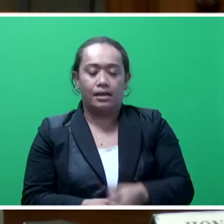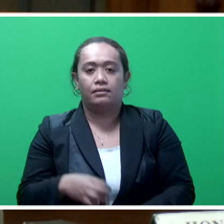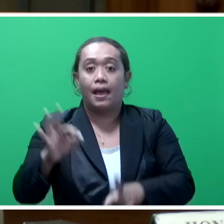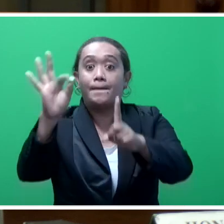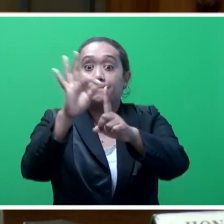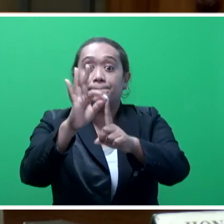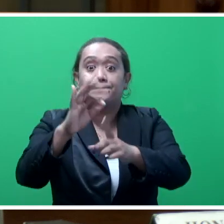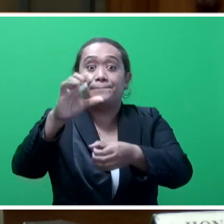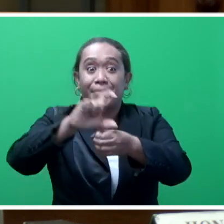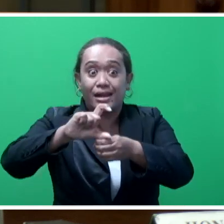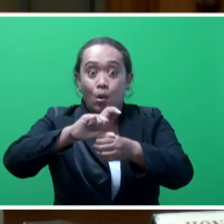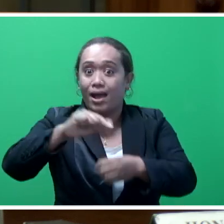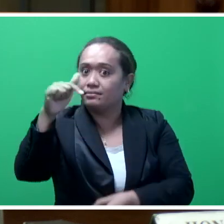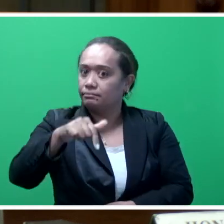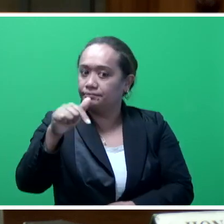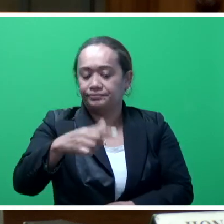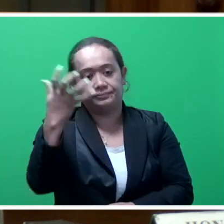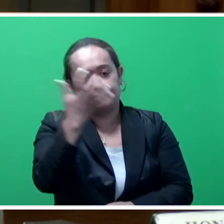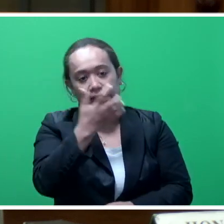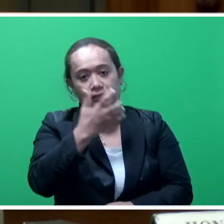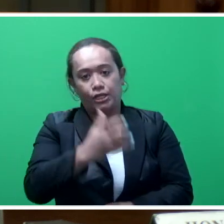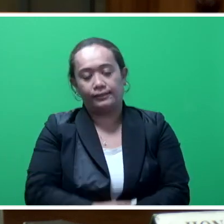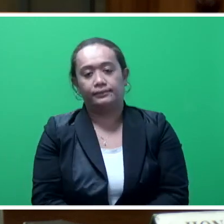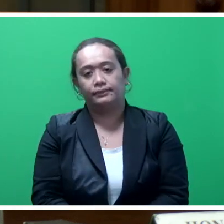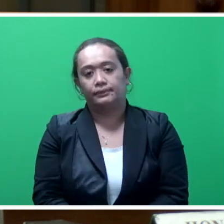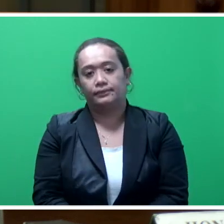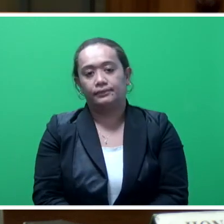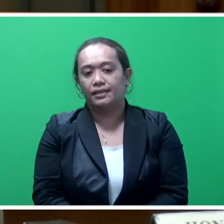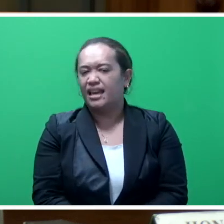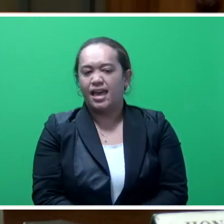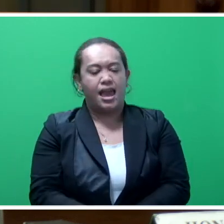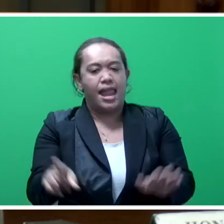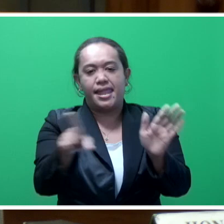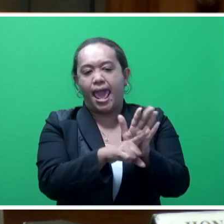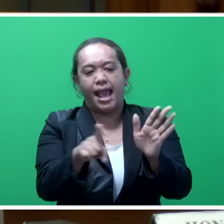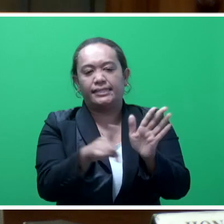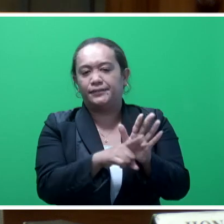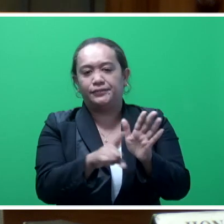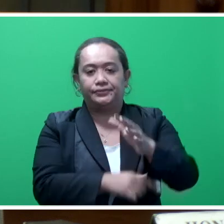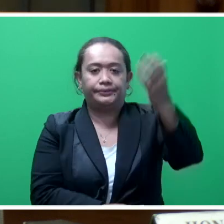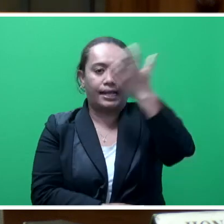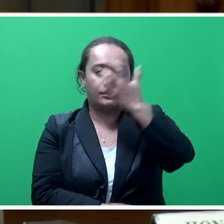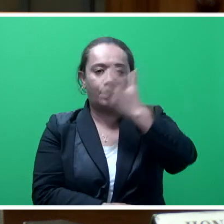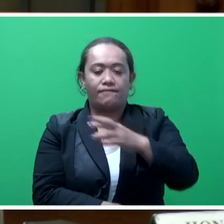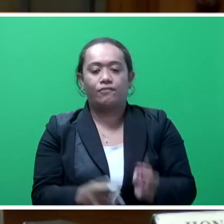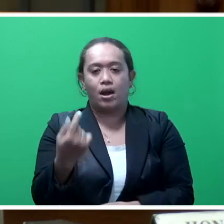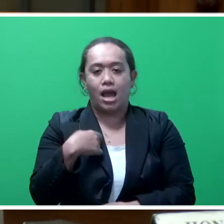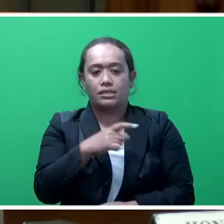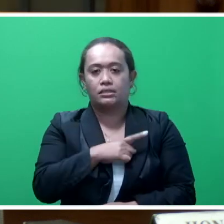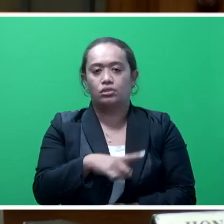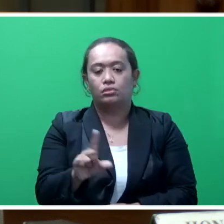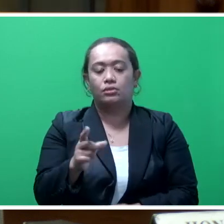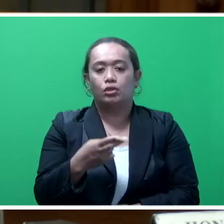is a direct impact, negative impact of Grameen consumption